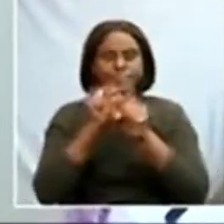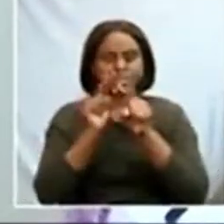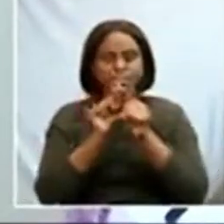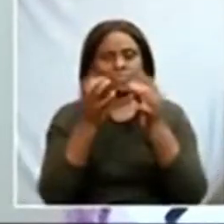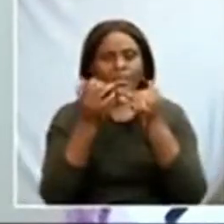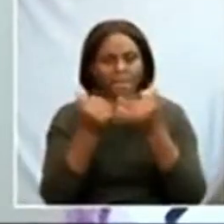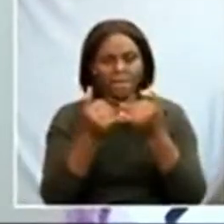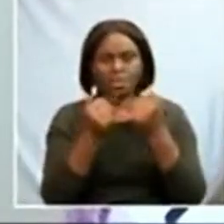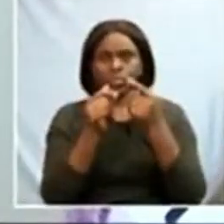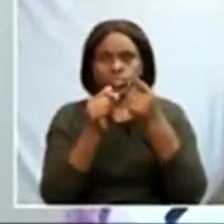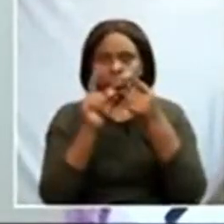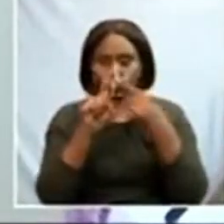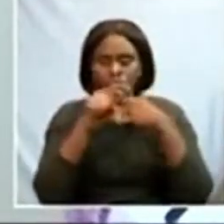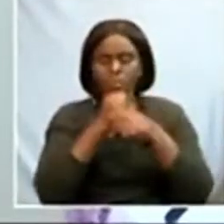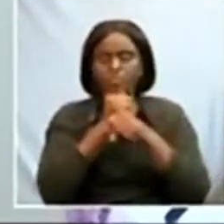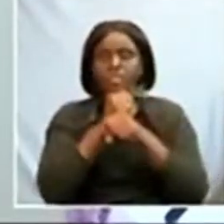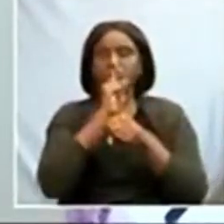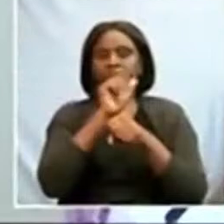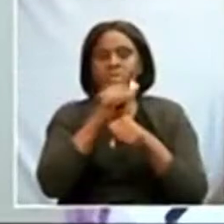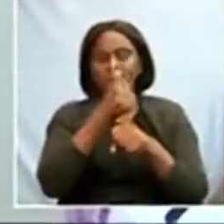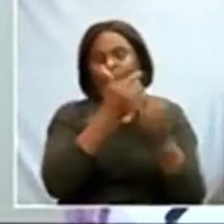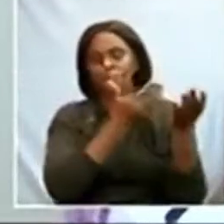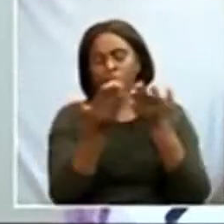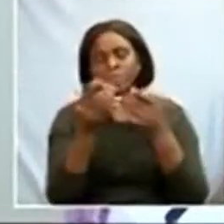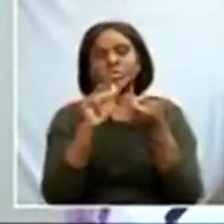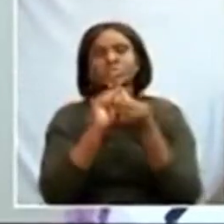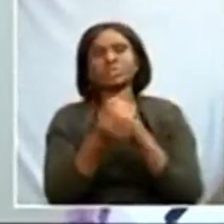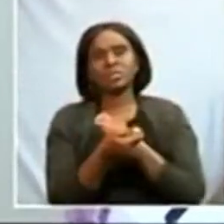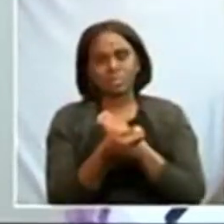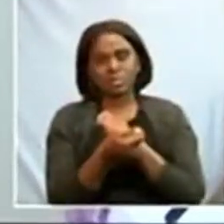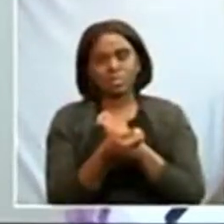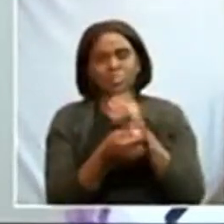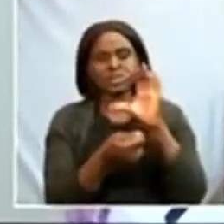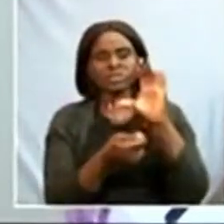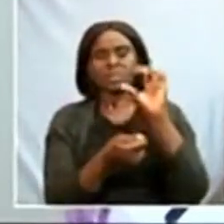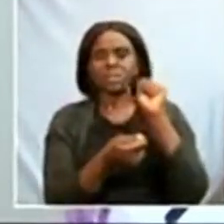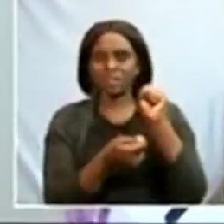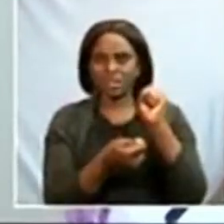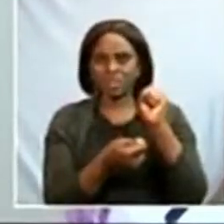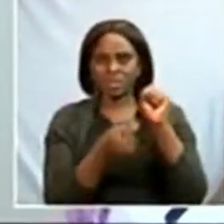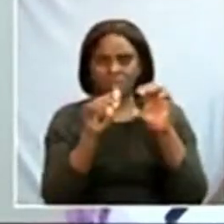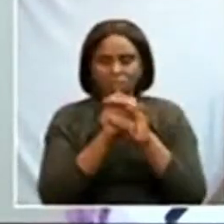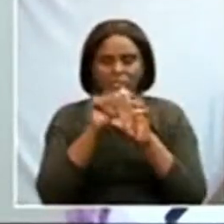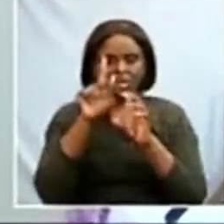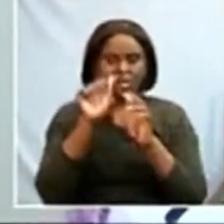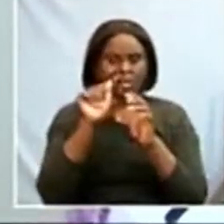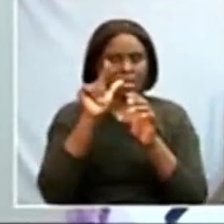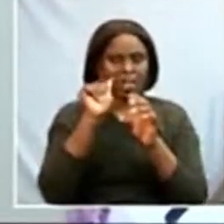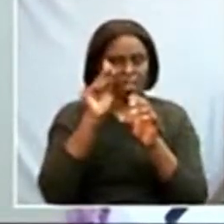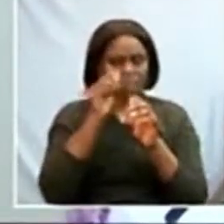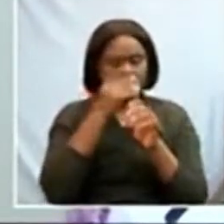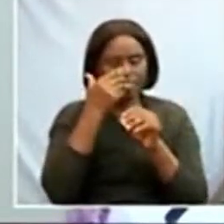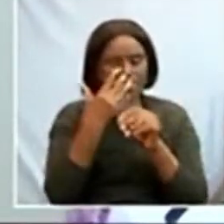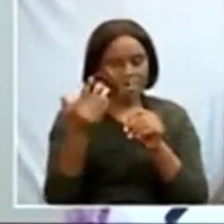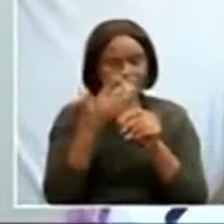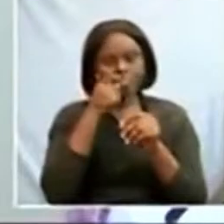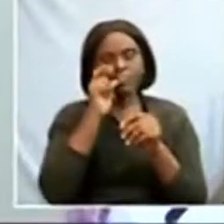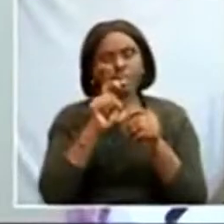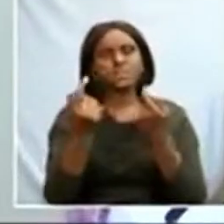to make sure that you bring change. SCS, in Kalabo, things should change.